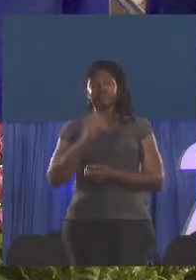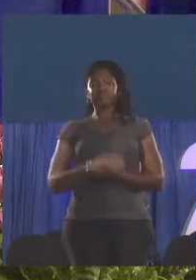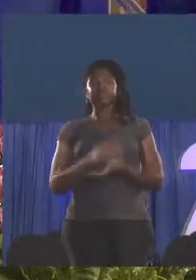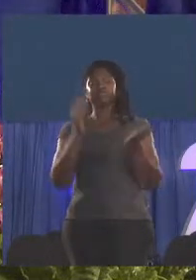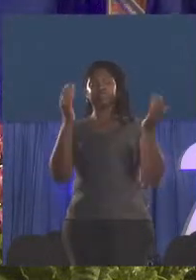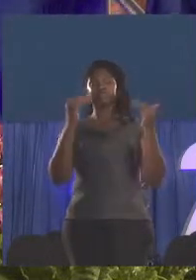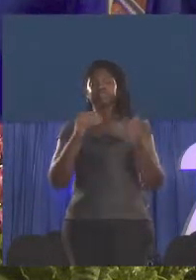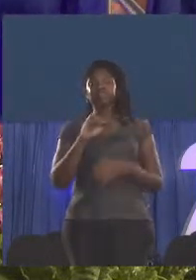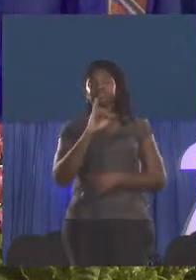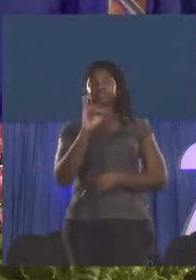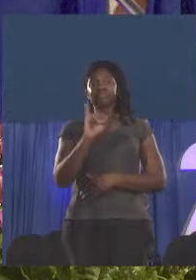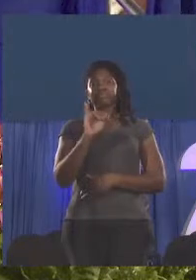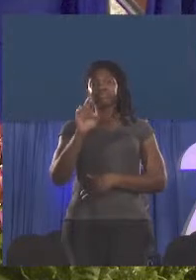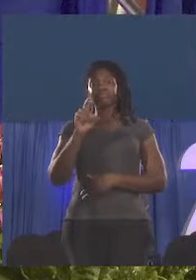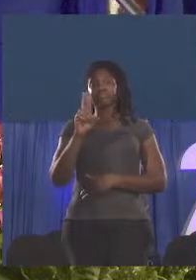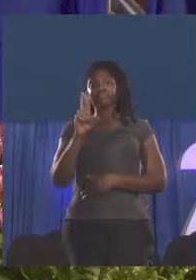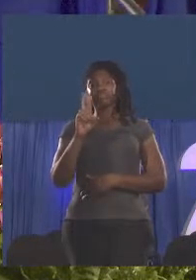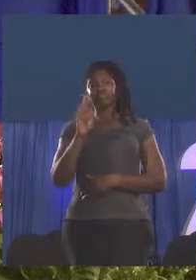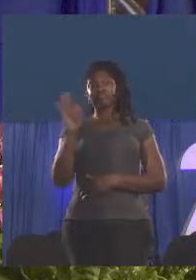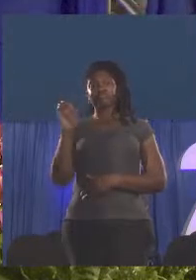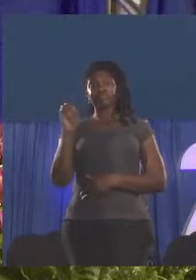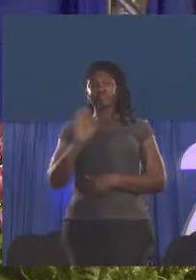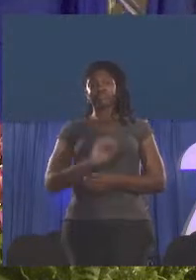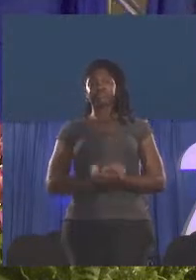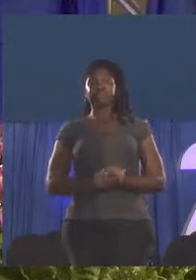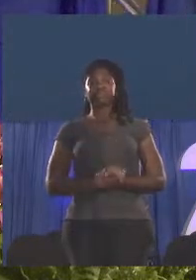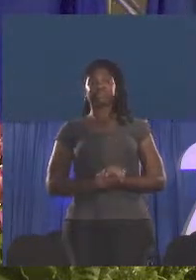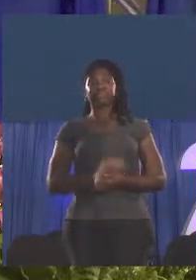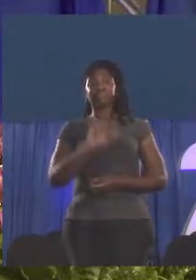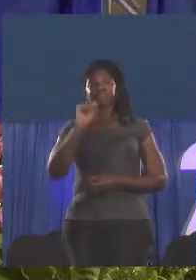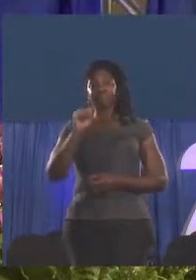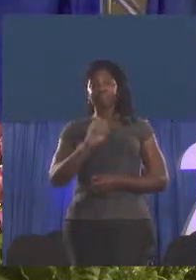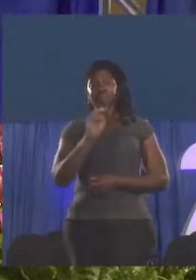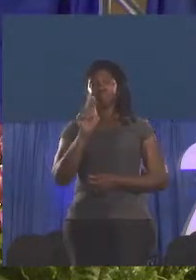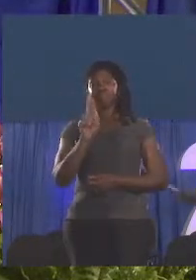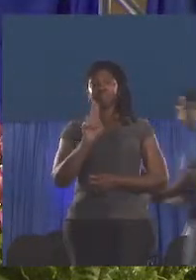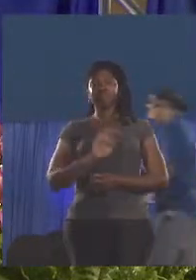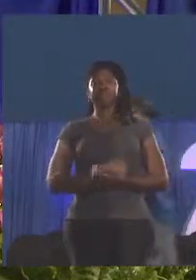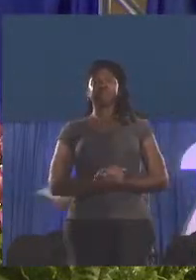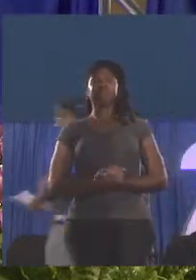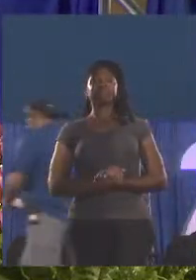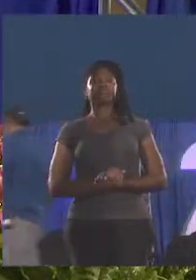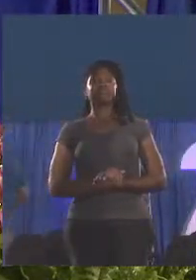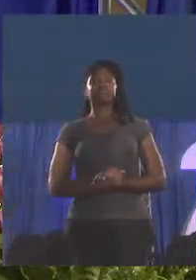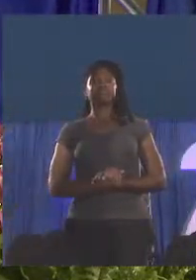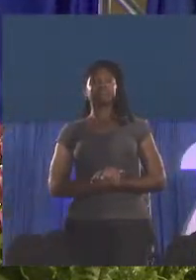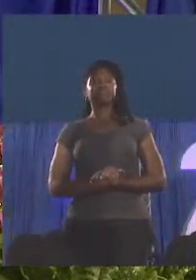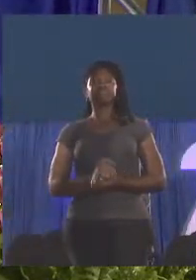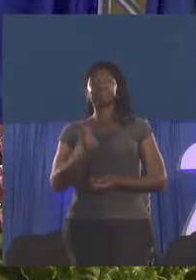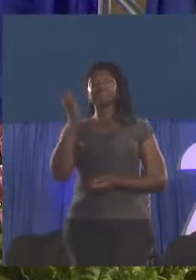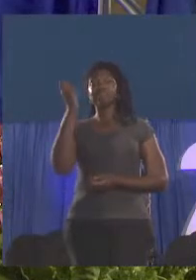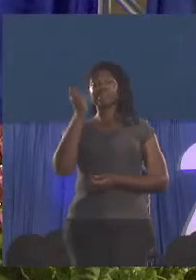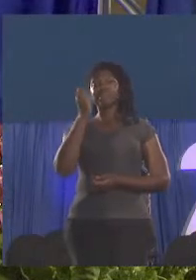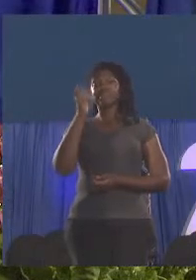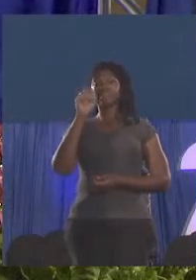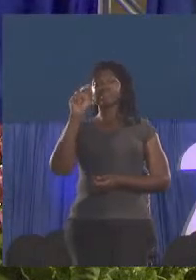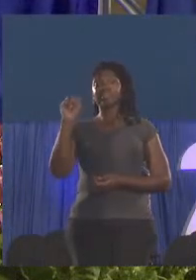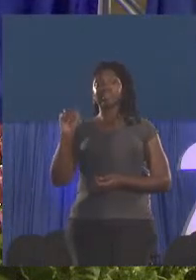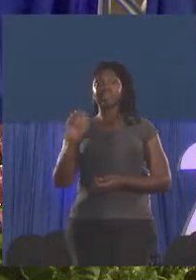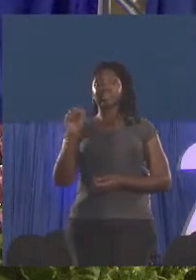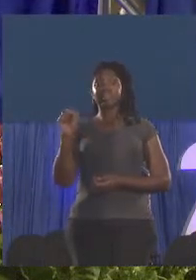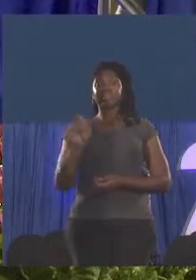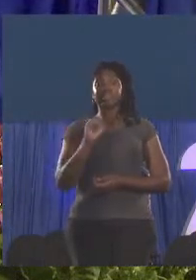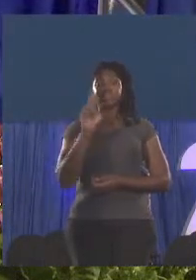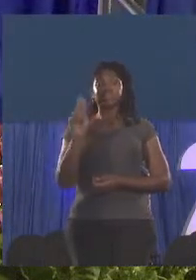Ivan M. Rufo, St. Mary's University, recipient of St. Mary's